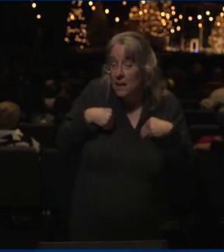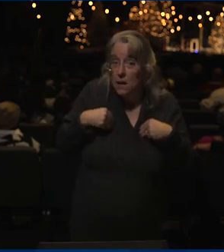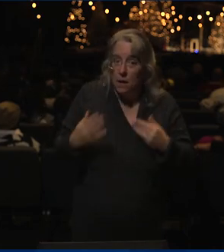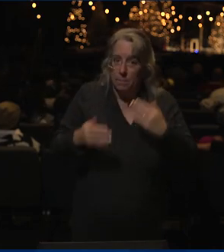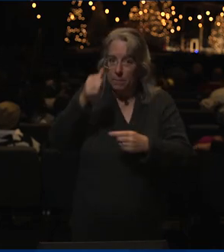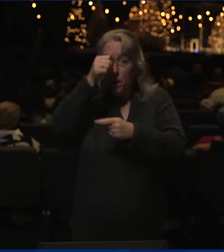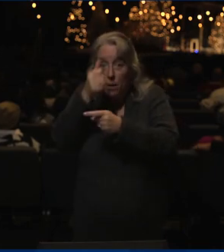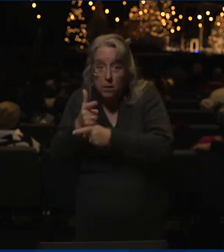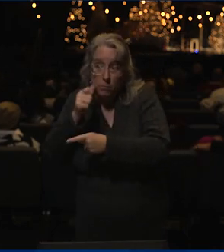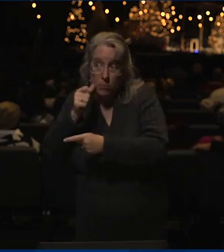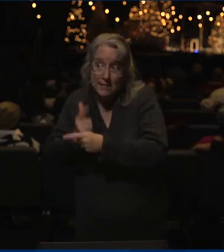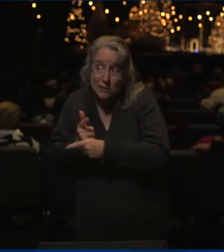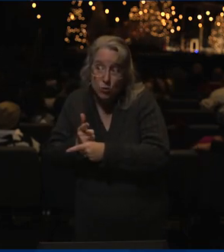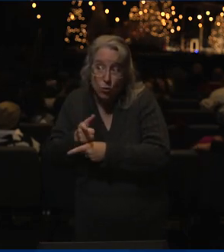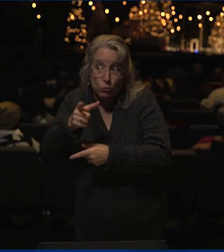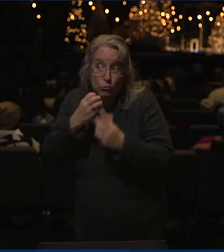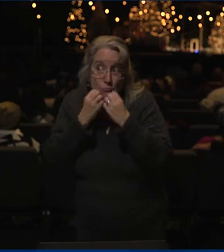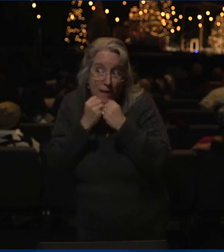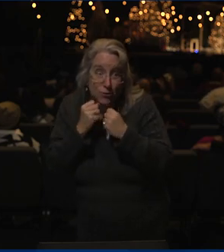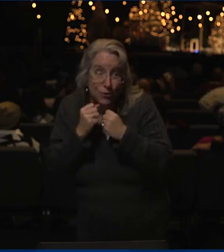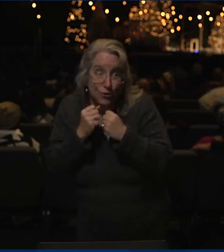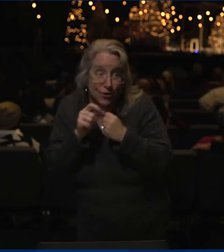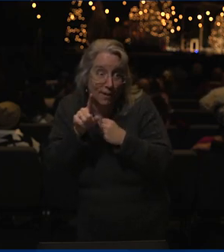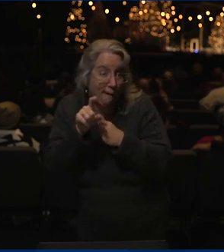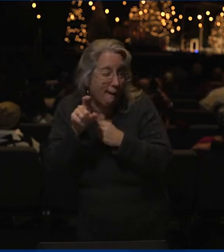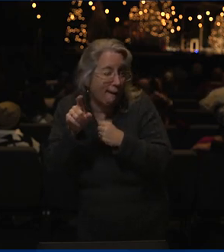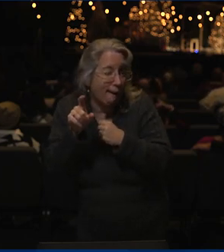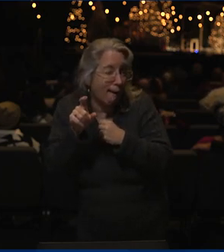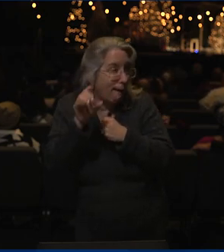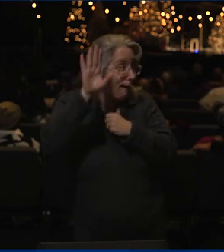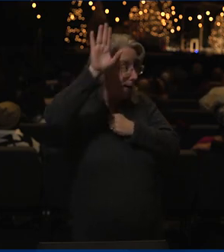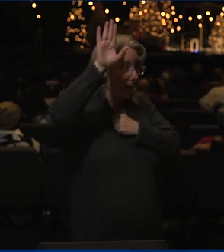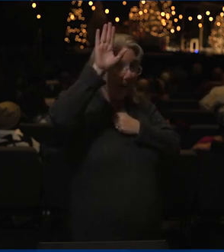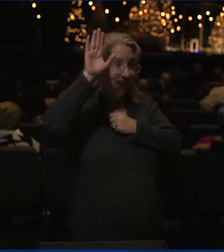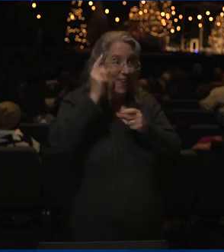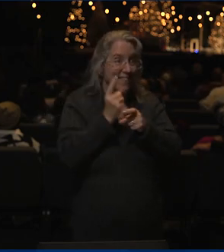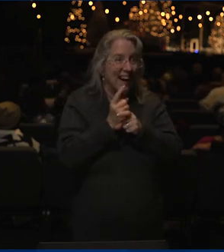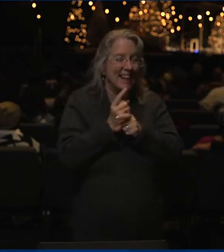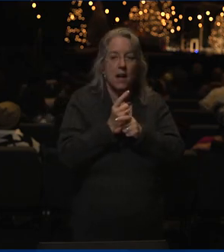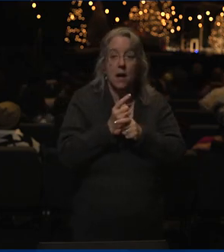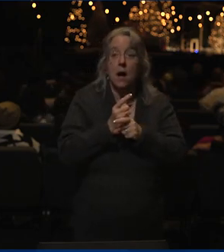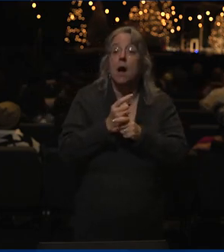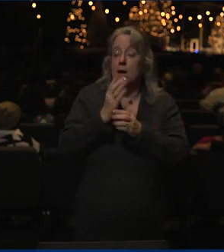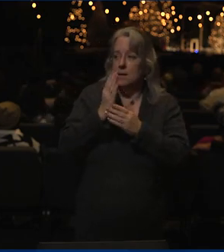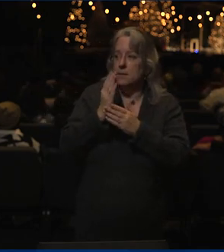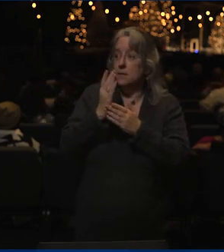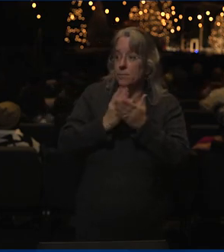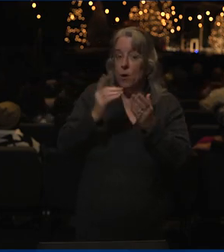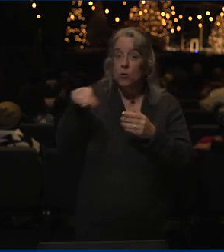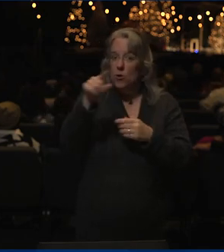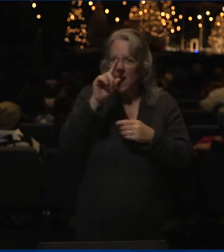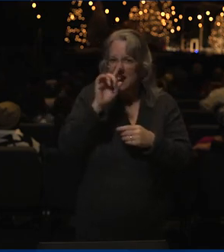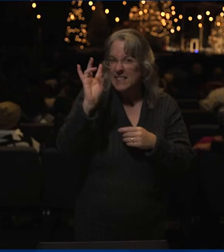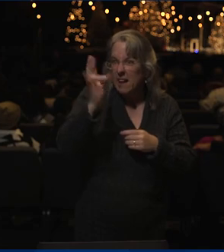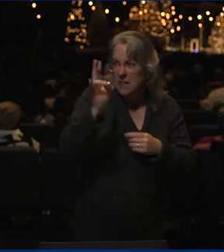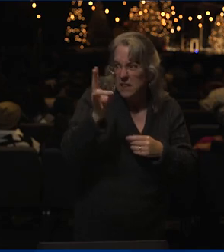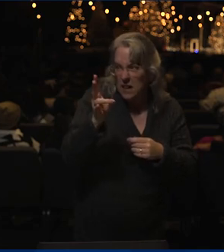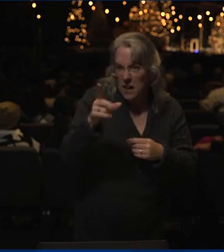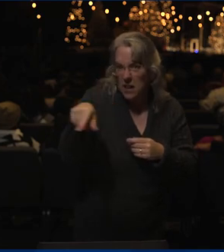sister that you treasure? Yes, you do. Come on, those of you who are 70, yes, you do.